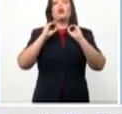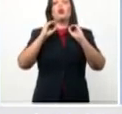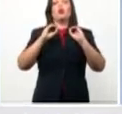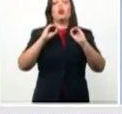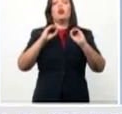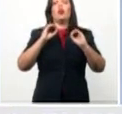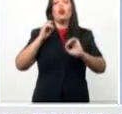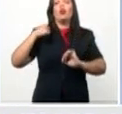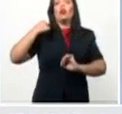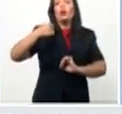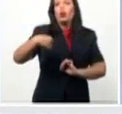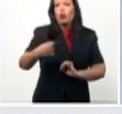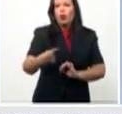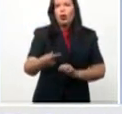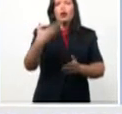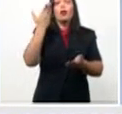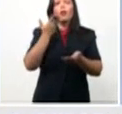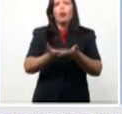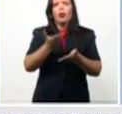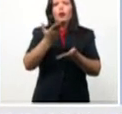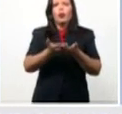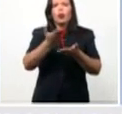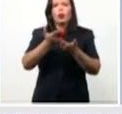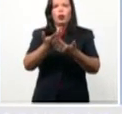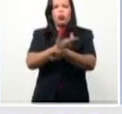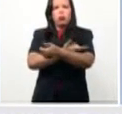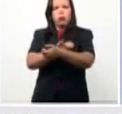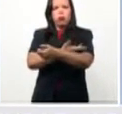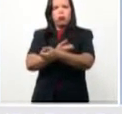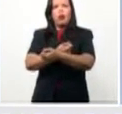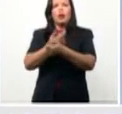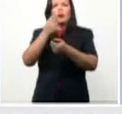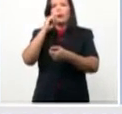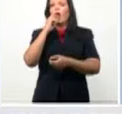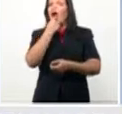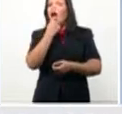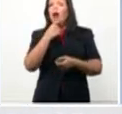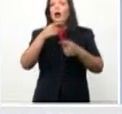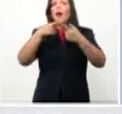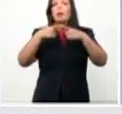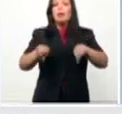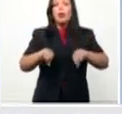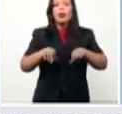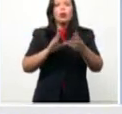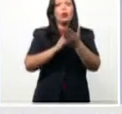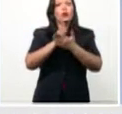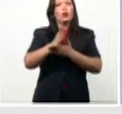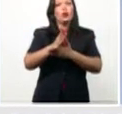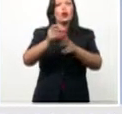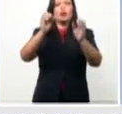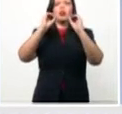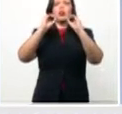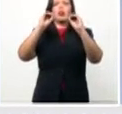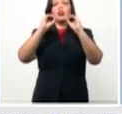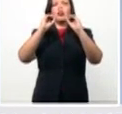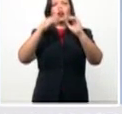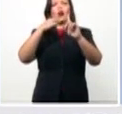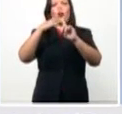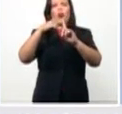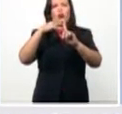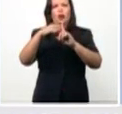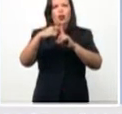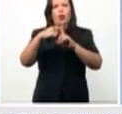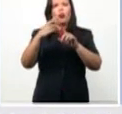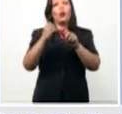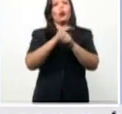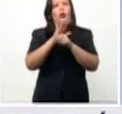not diagnosed, have not detected, have not confirmed any case of COVID-19.